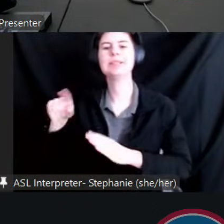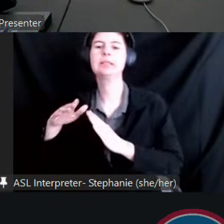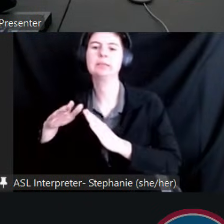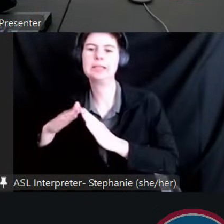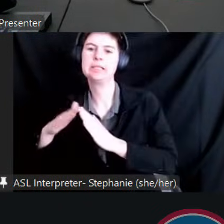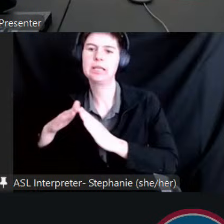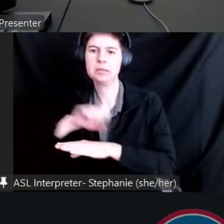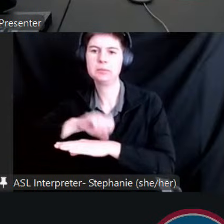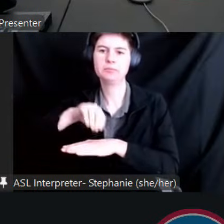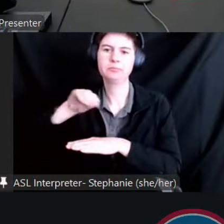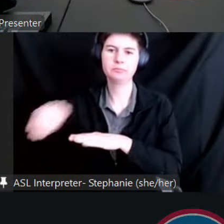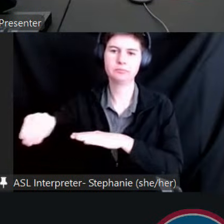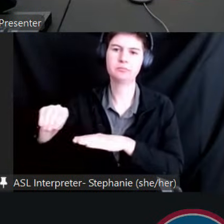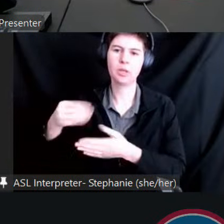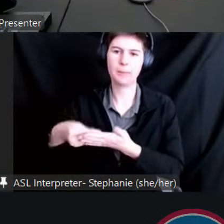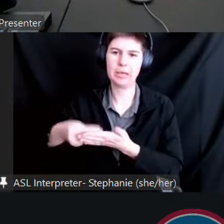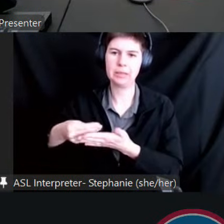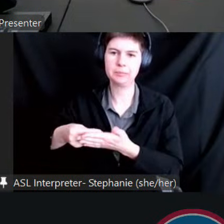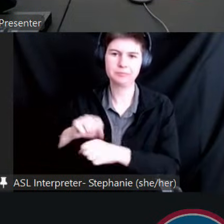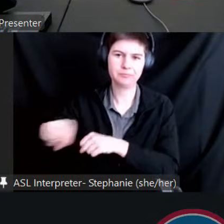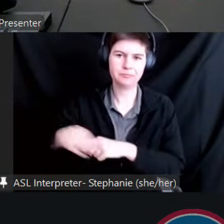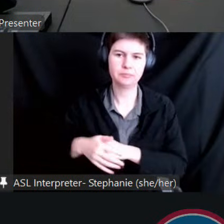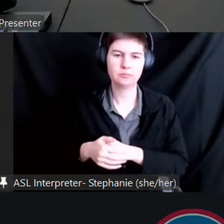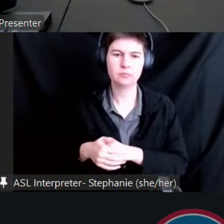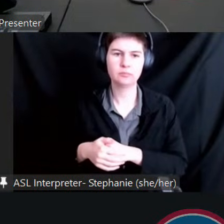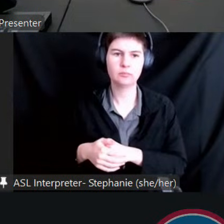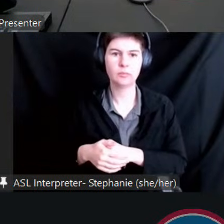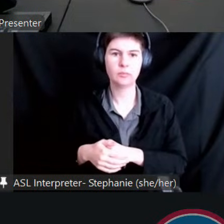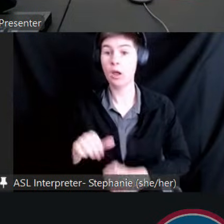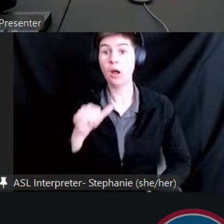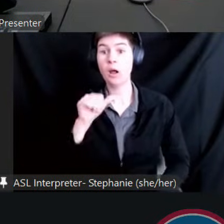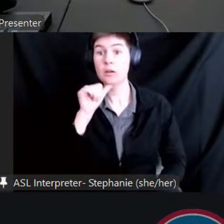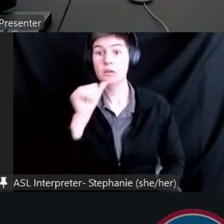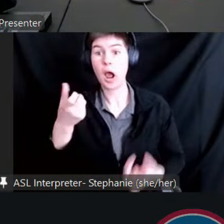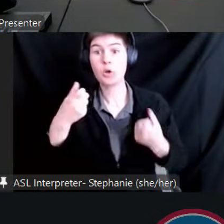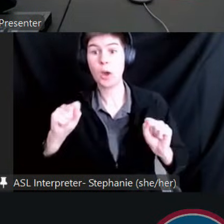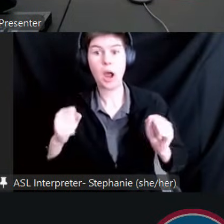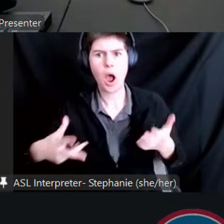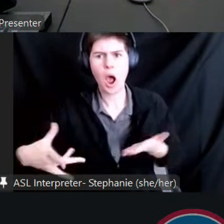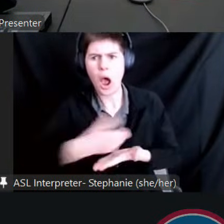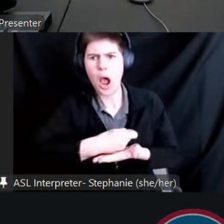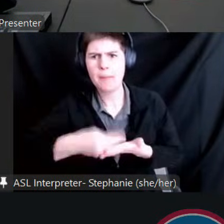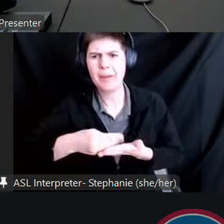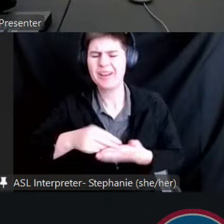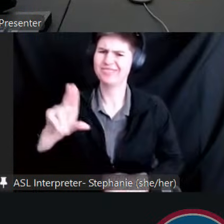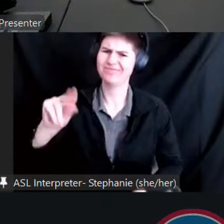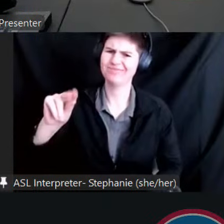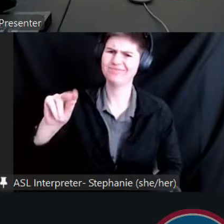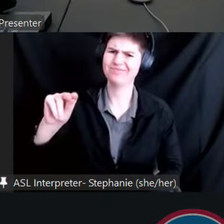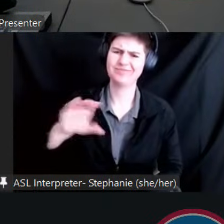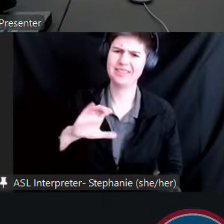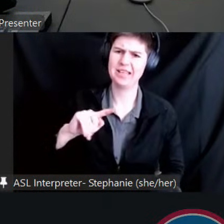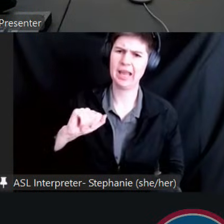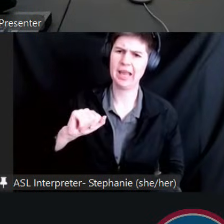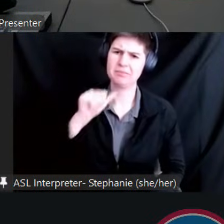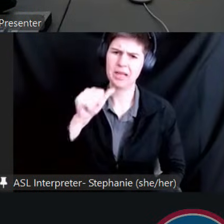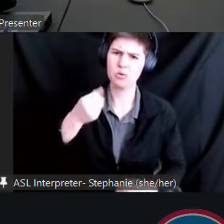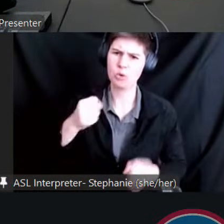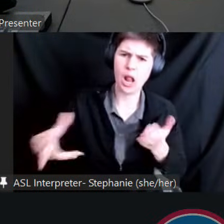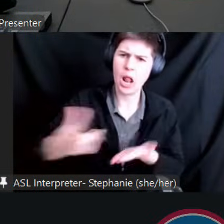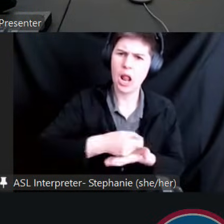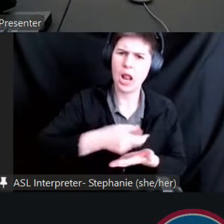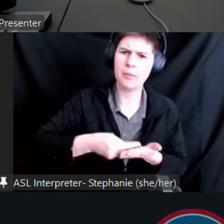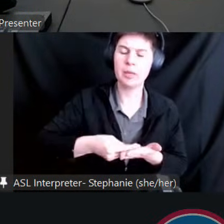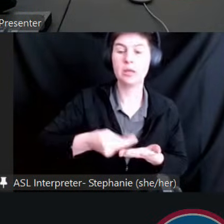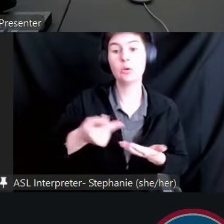know, is also the messaging. This isn't intended to be a money grab by CTA. This is really, you know, we want our buses to be faster and more